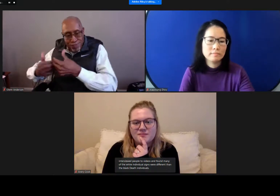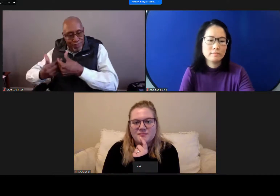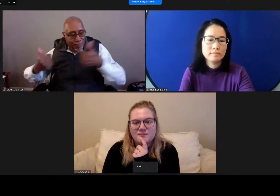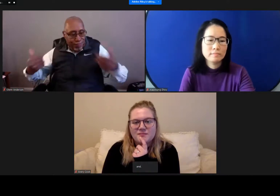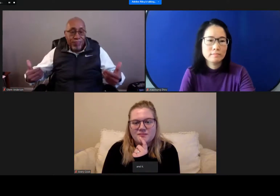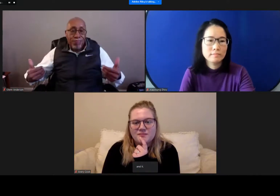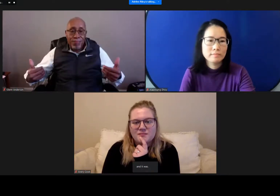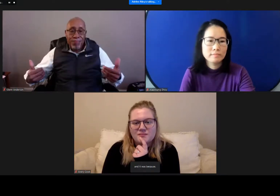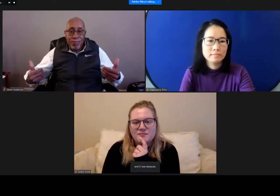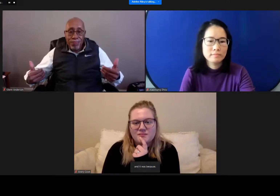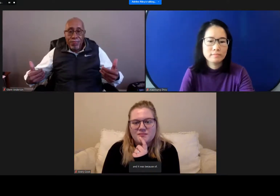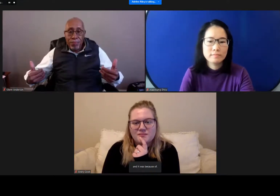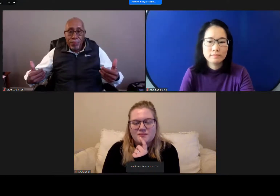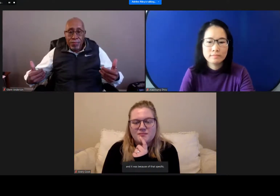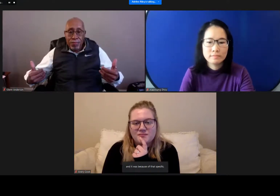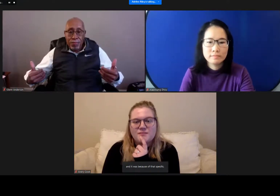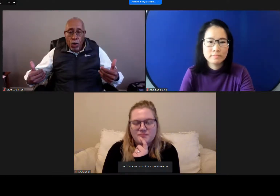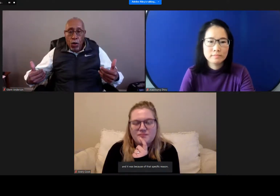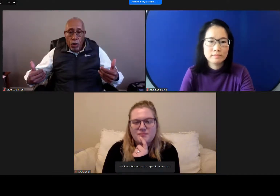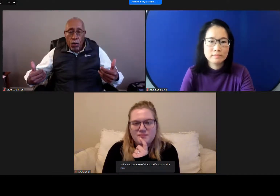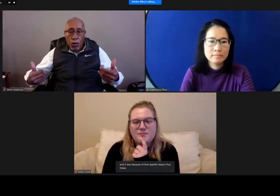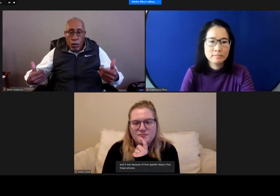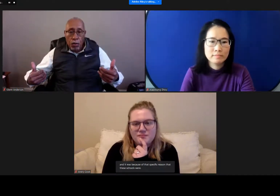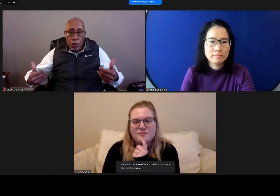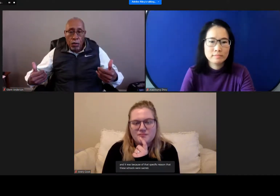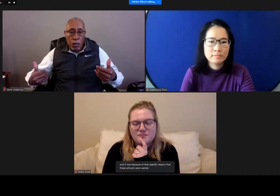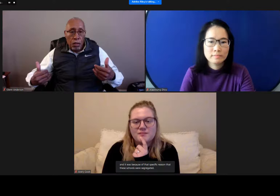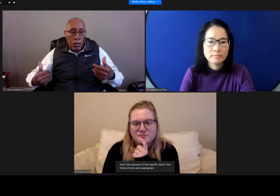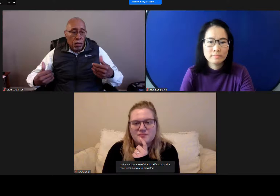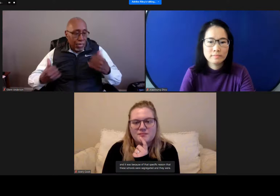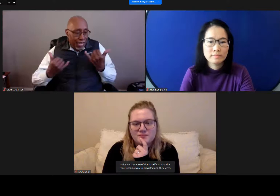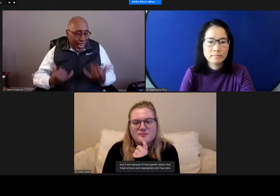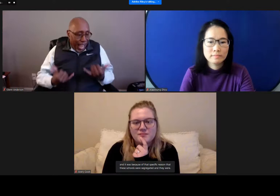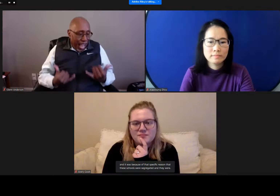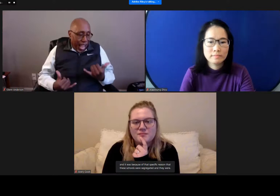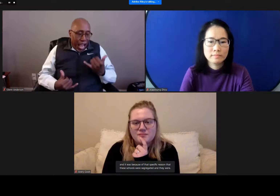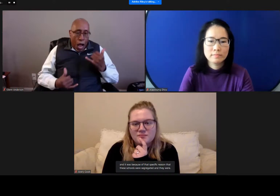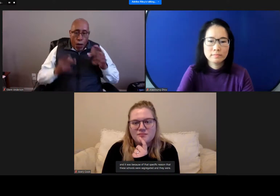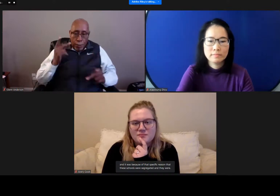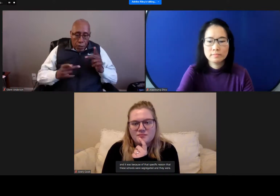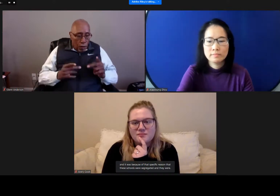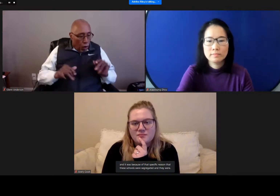And it was because of that specific reason that these schools were segregated and they were